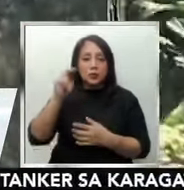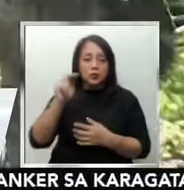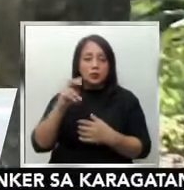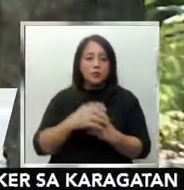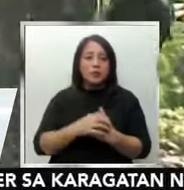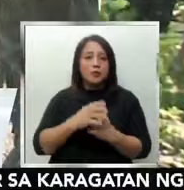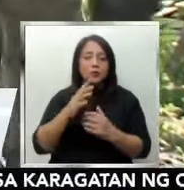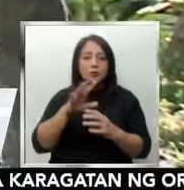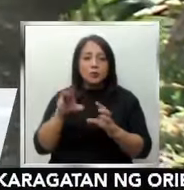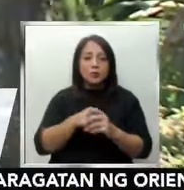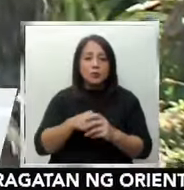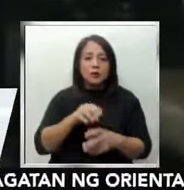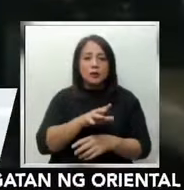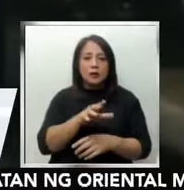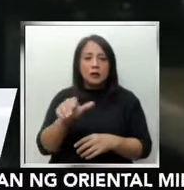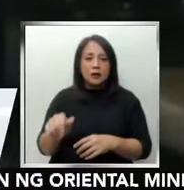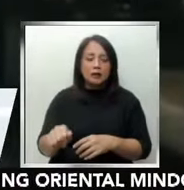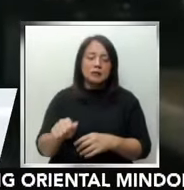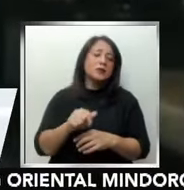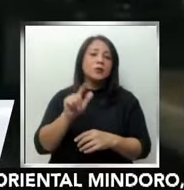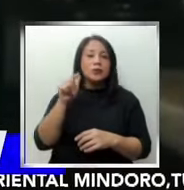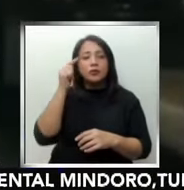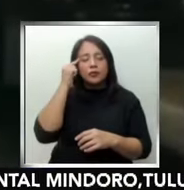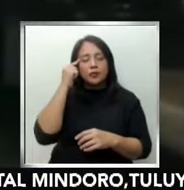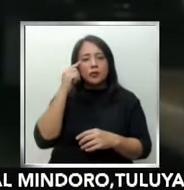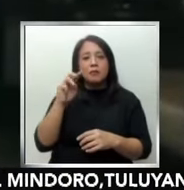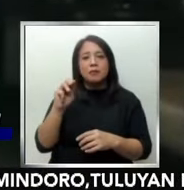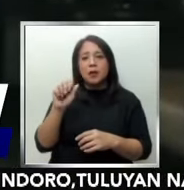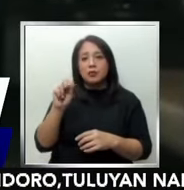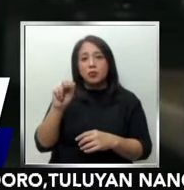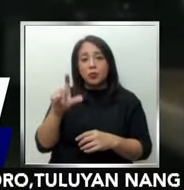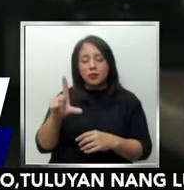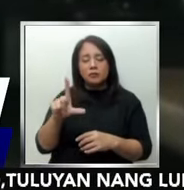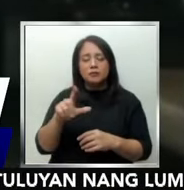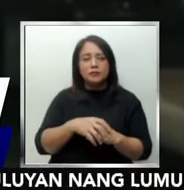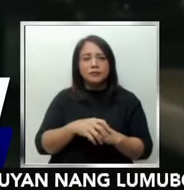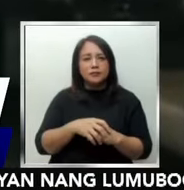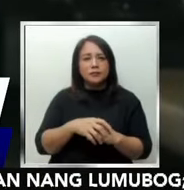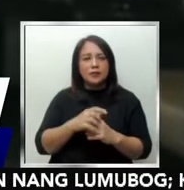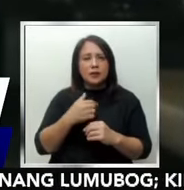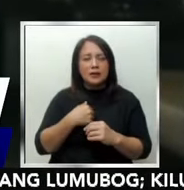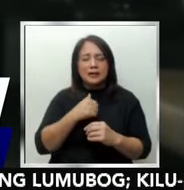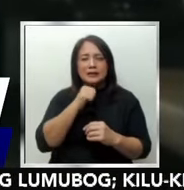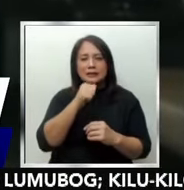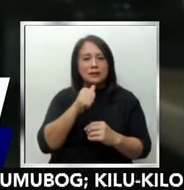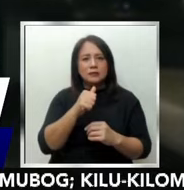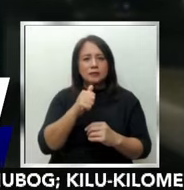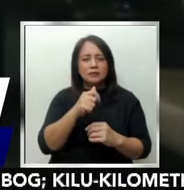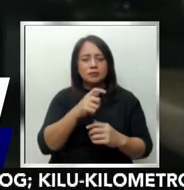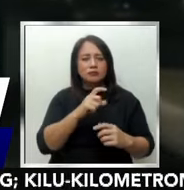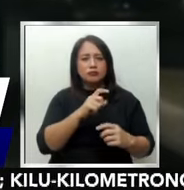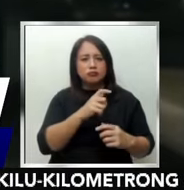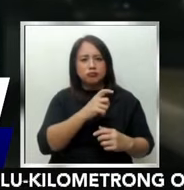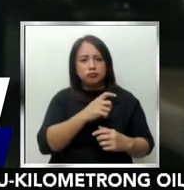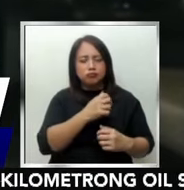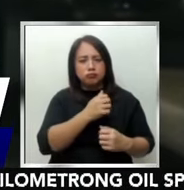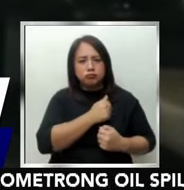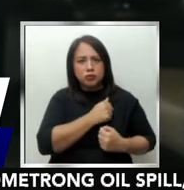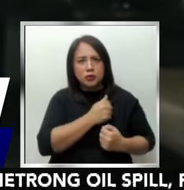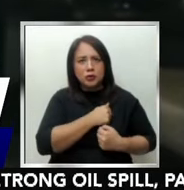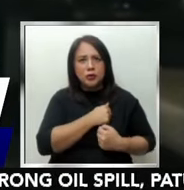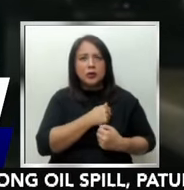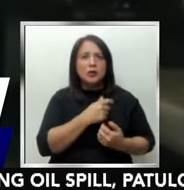Cagayan Governor Manuel mamba the solution to Regional tensions is not military solutions to Regional